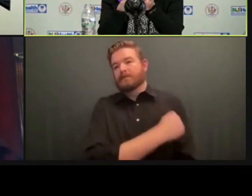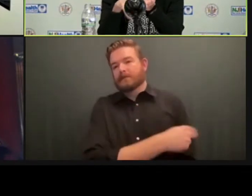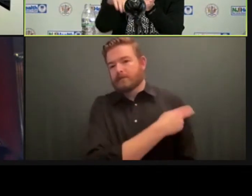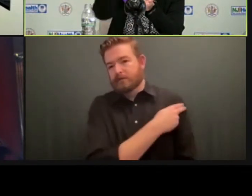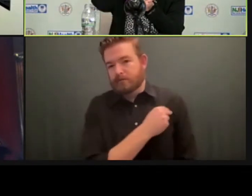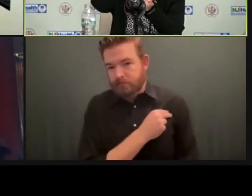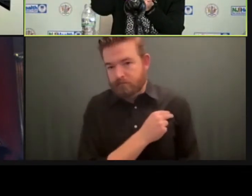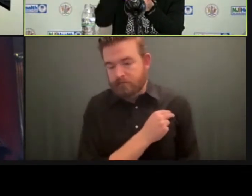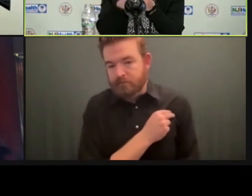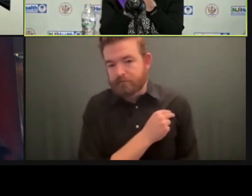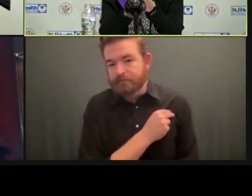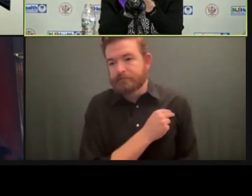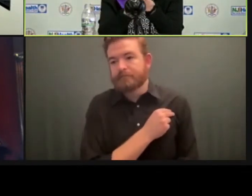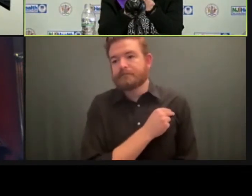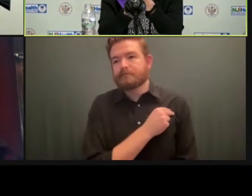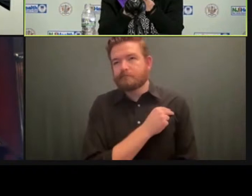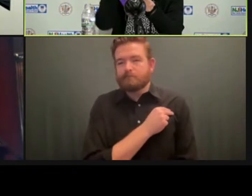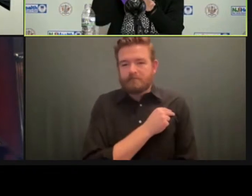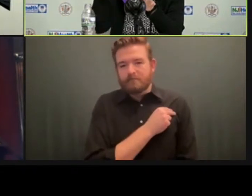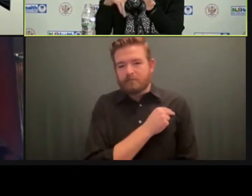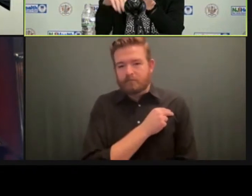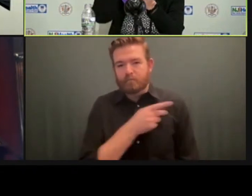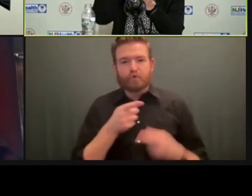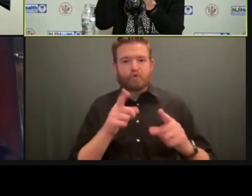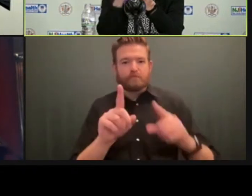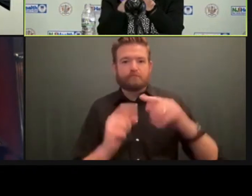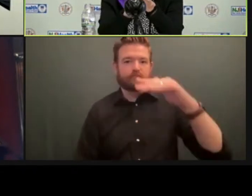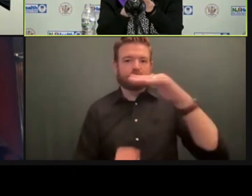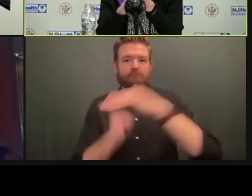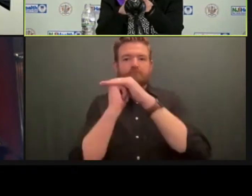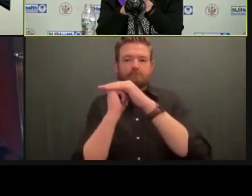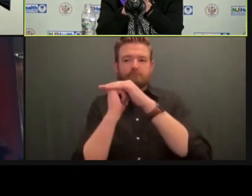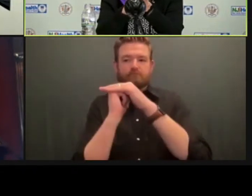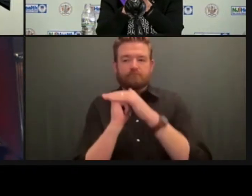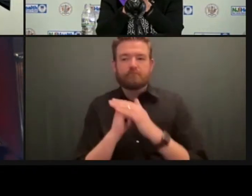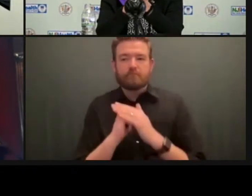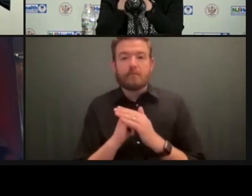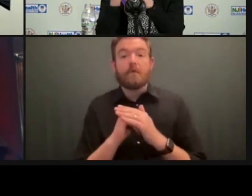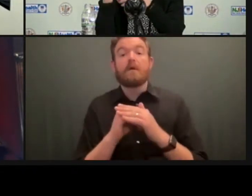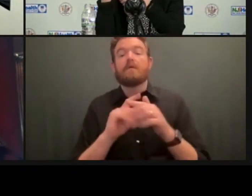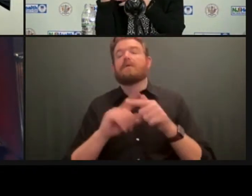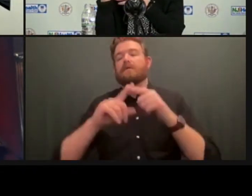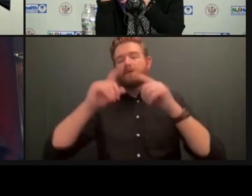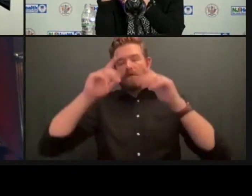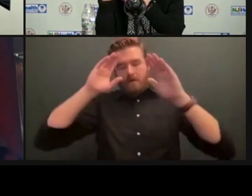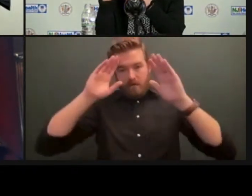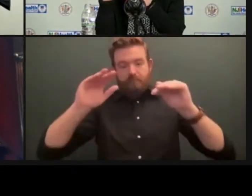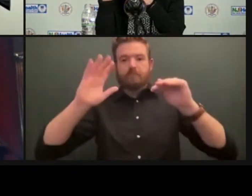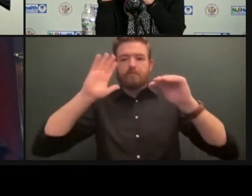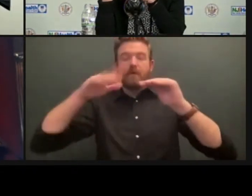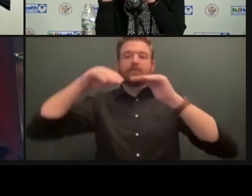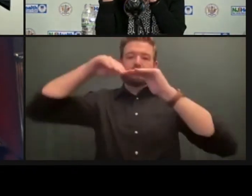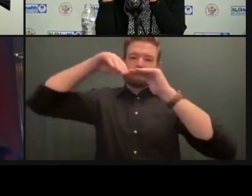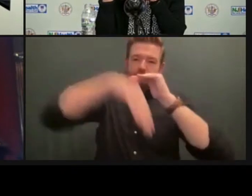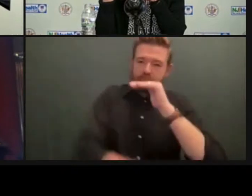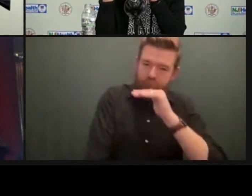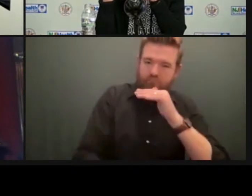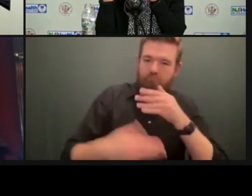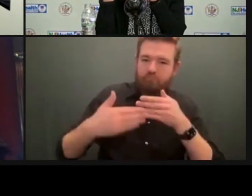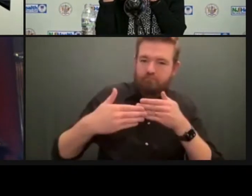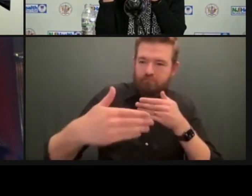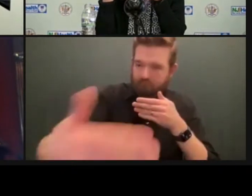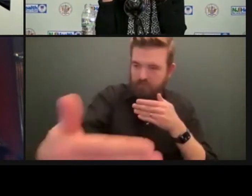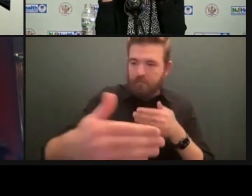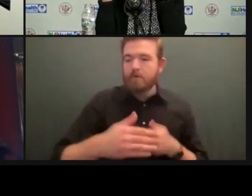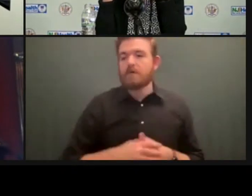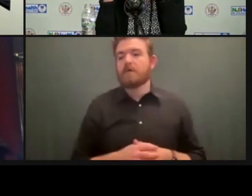Hopefully the trajectory goes up as fast, it comes down as fast as it goes up. Yeah, which it's done in places like South Africa and